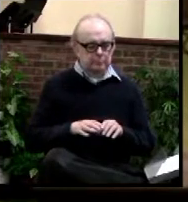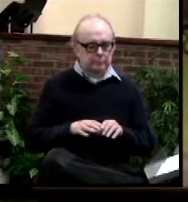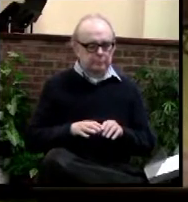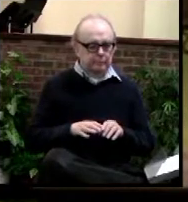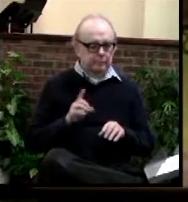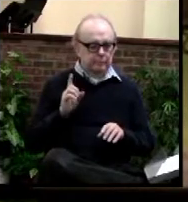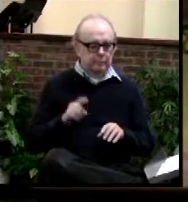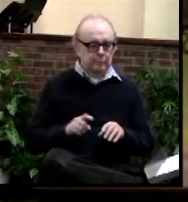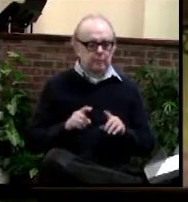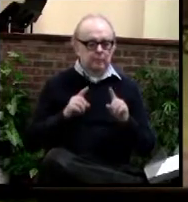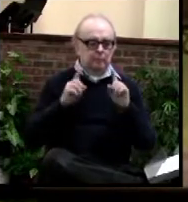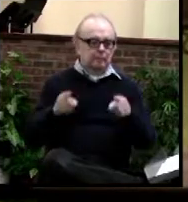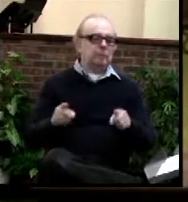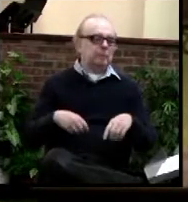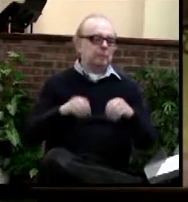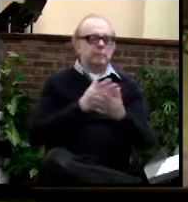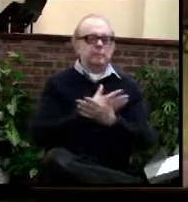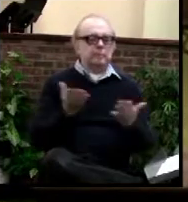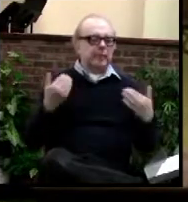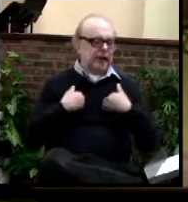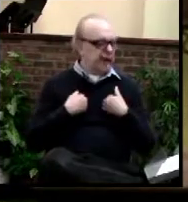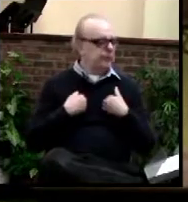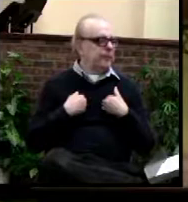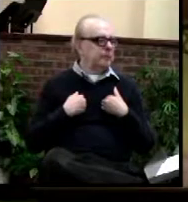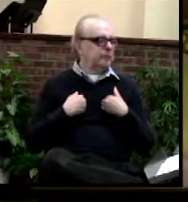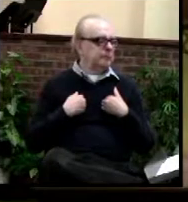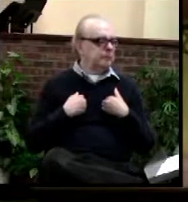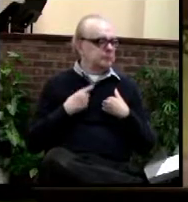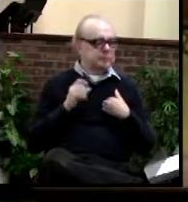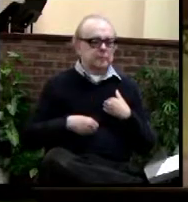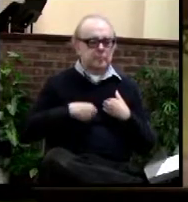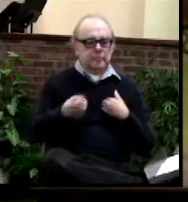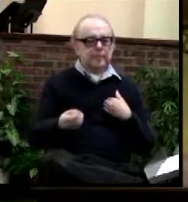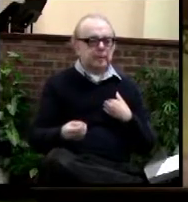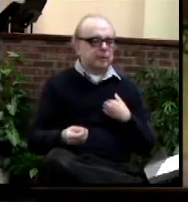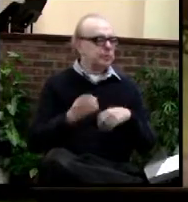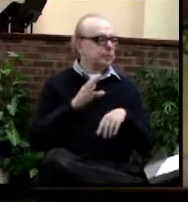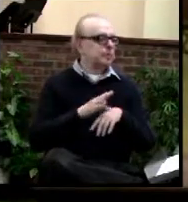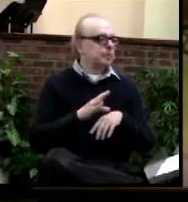need to go and sell everything that I've got, and I need to give it to the church.